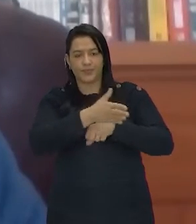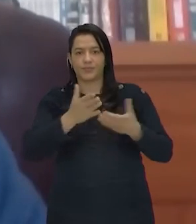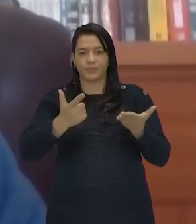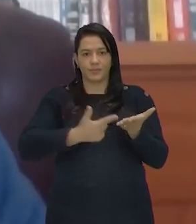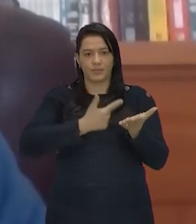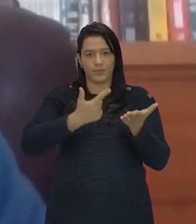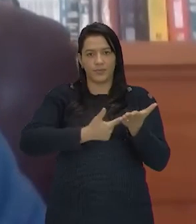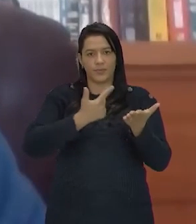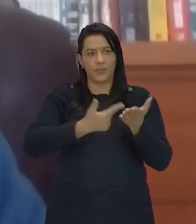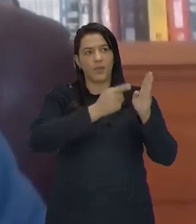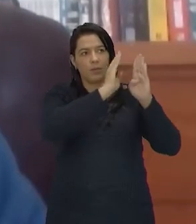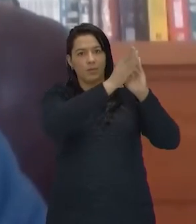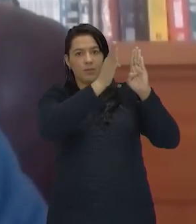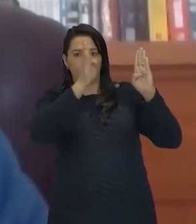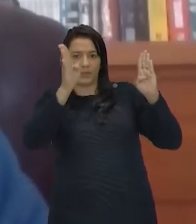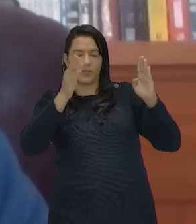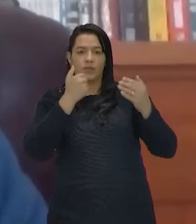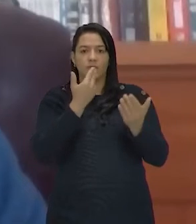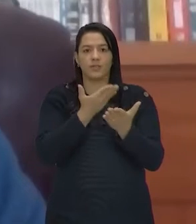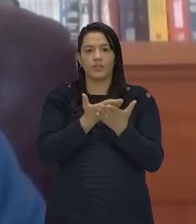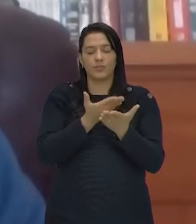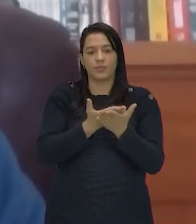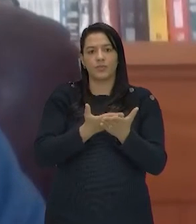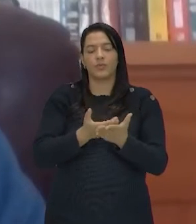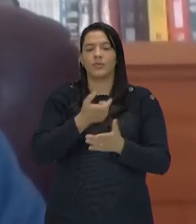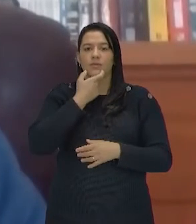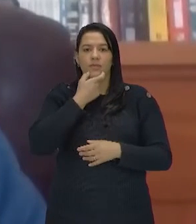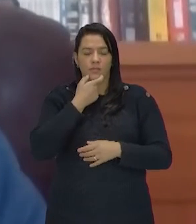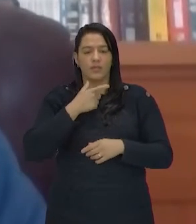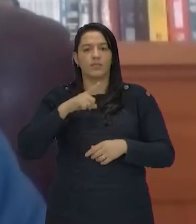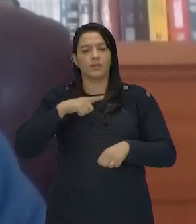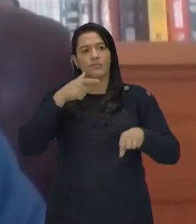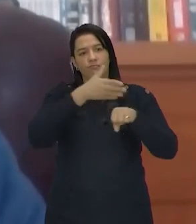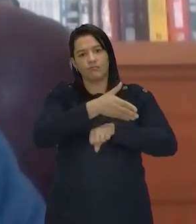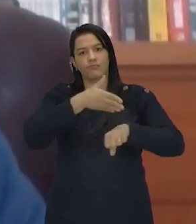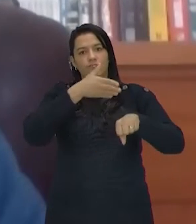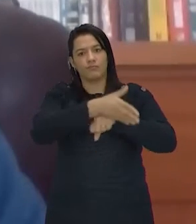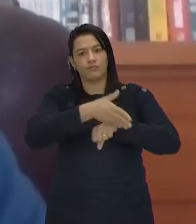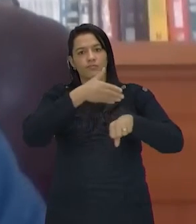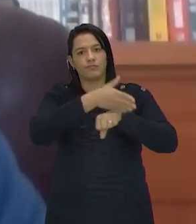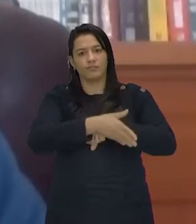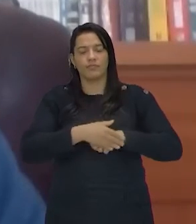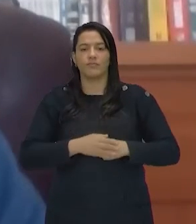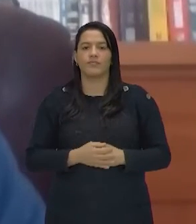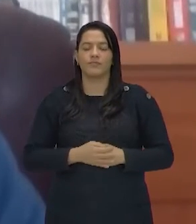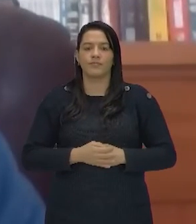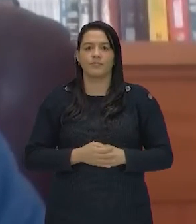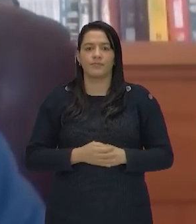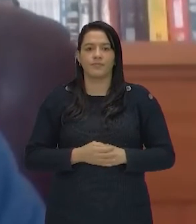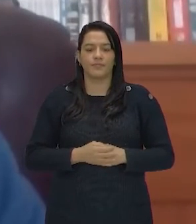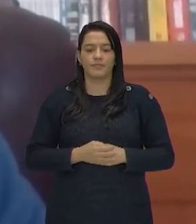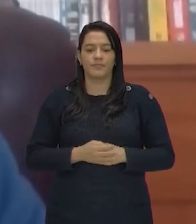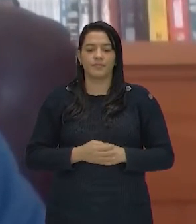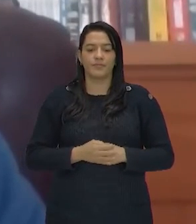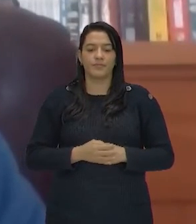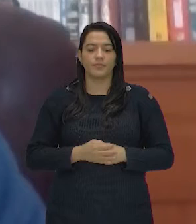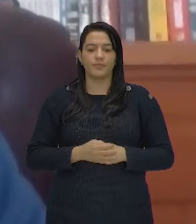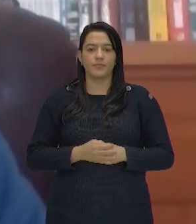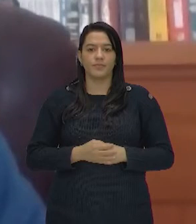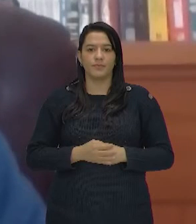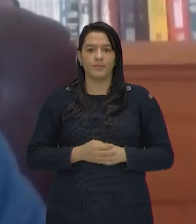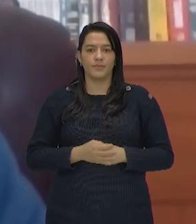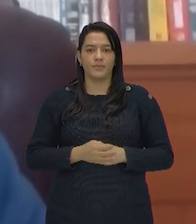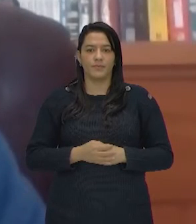minha escola de inglês. And I used it to get some comic books to read at home, and